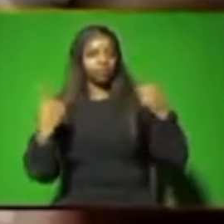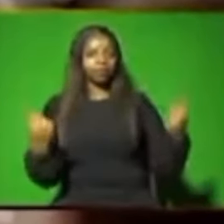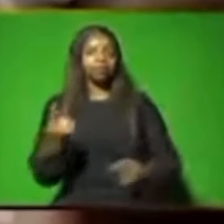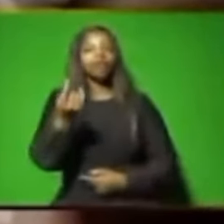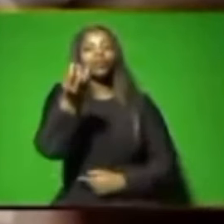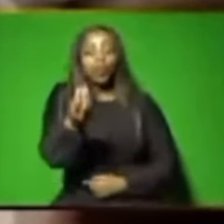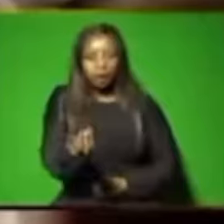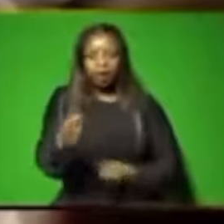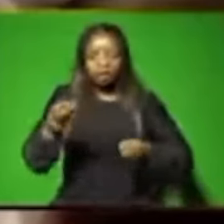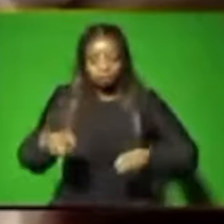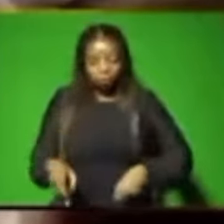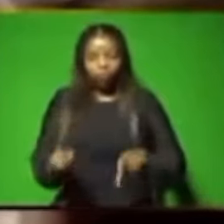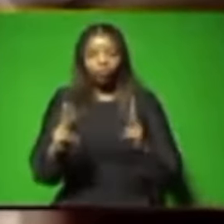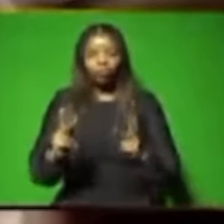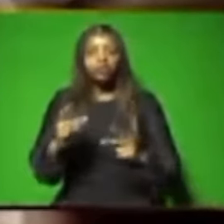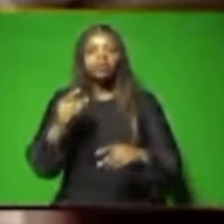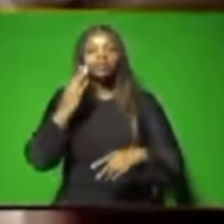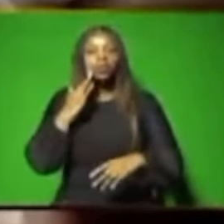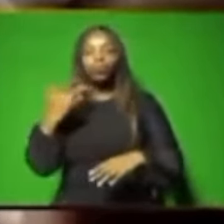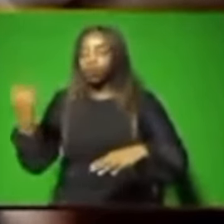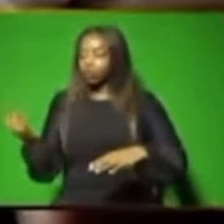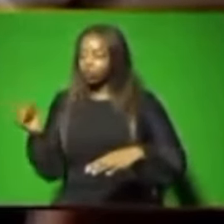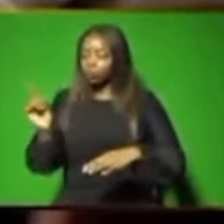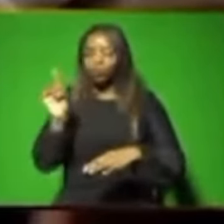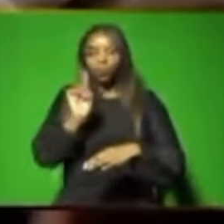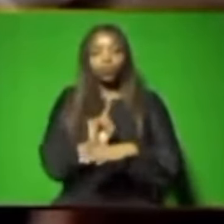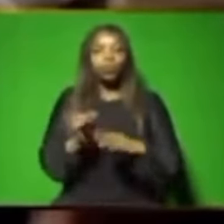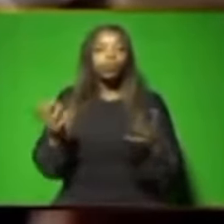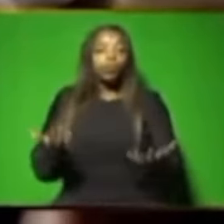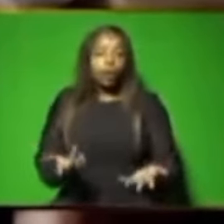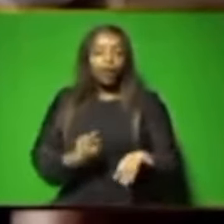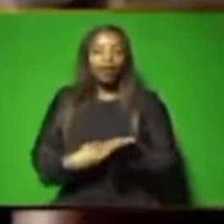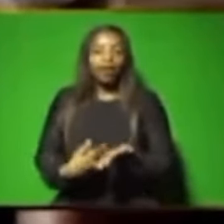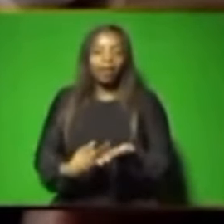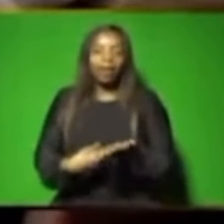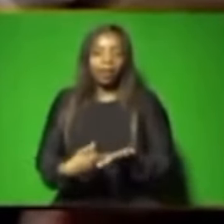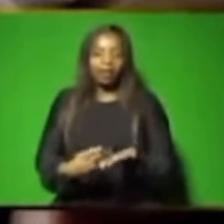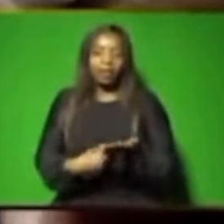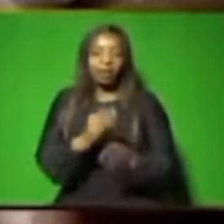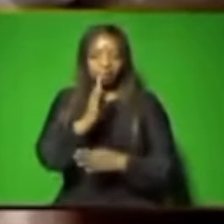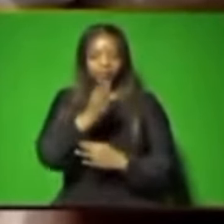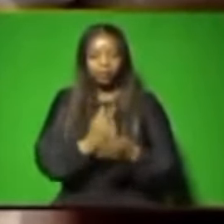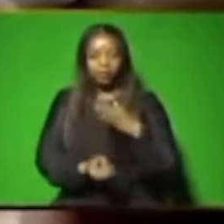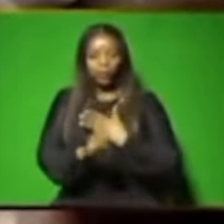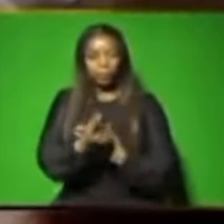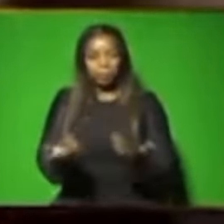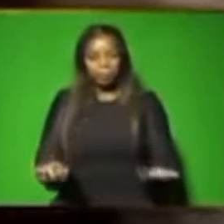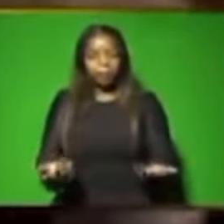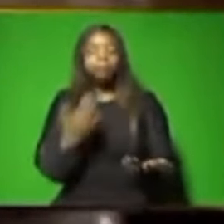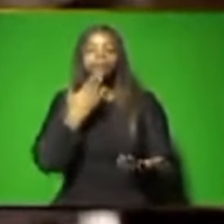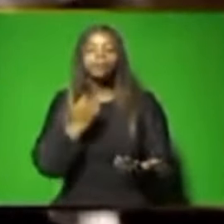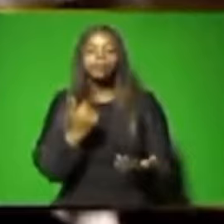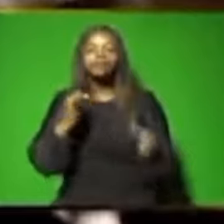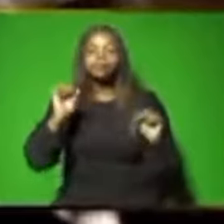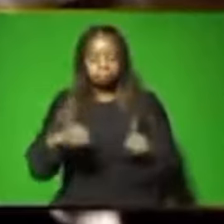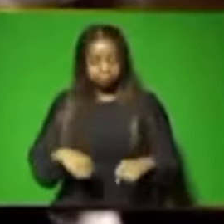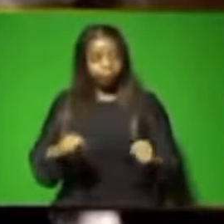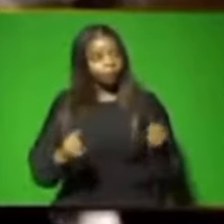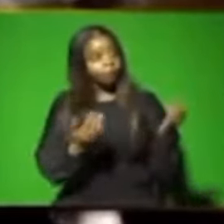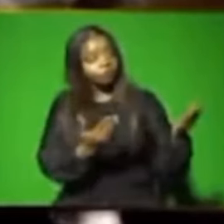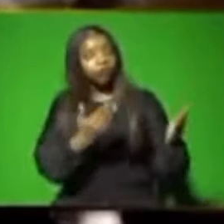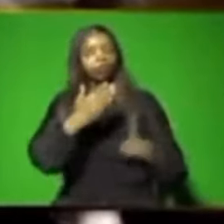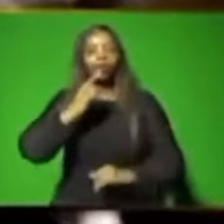when you take the platform in the debates to do so. Can we please allow the president to finish his